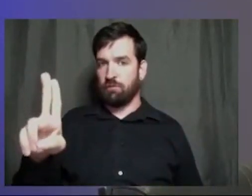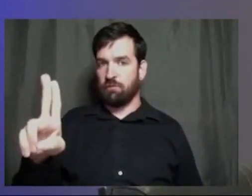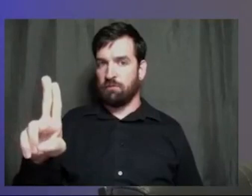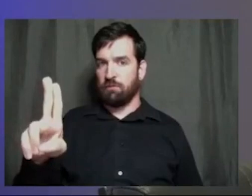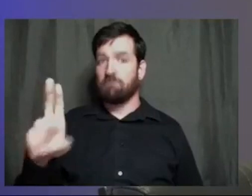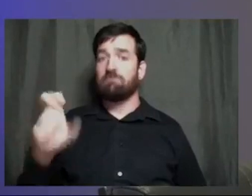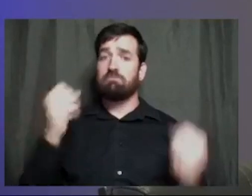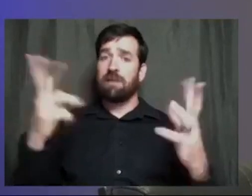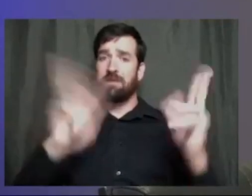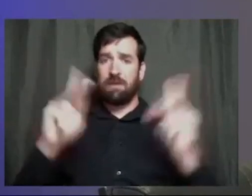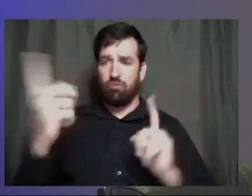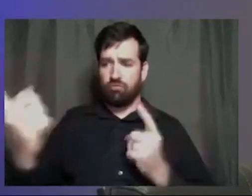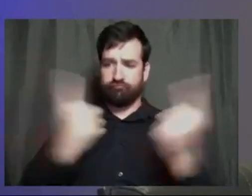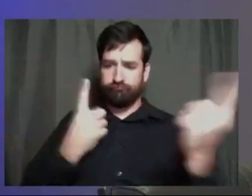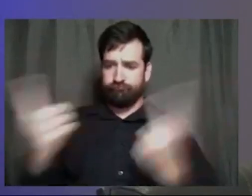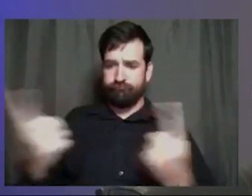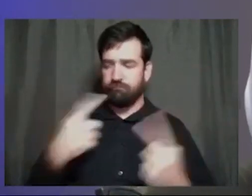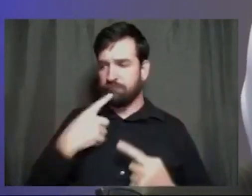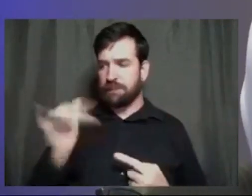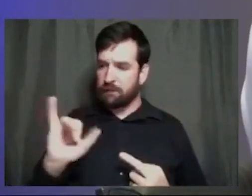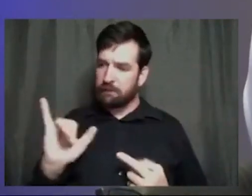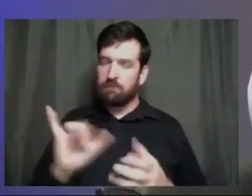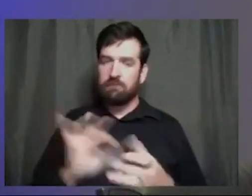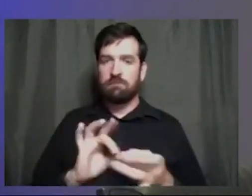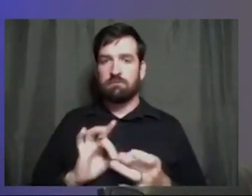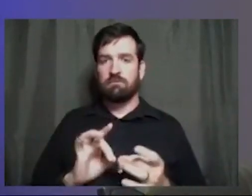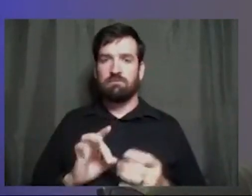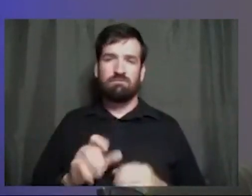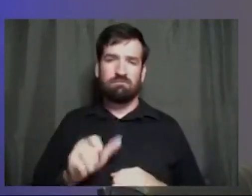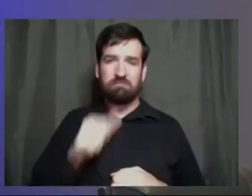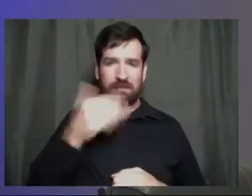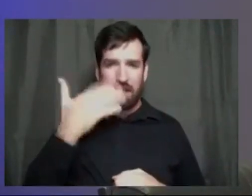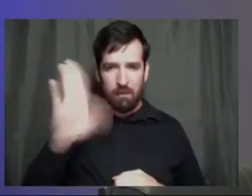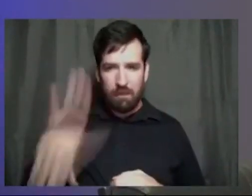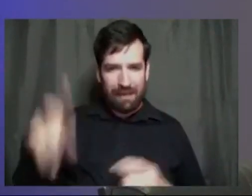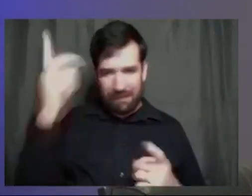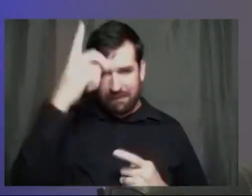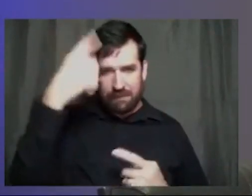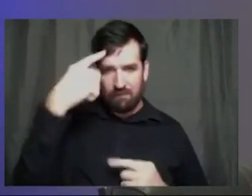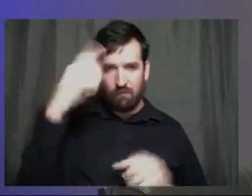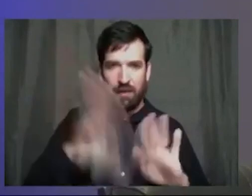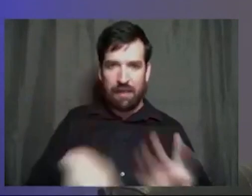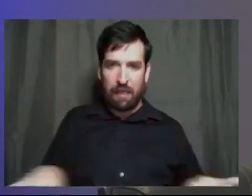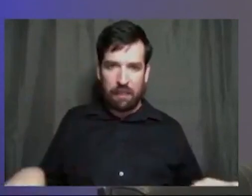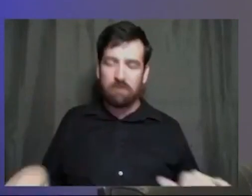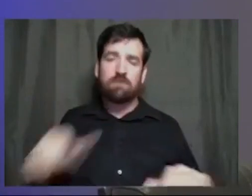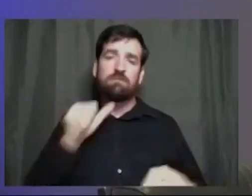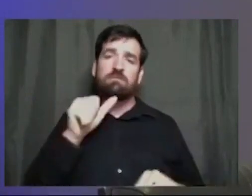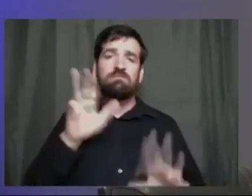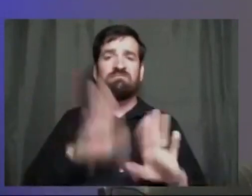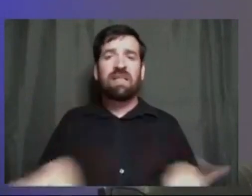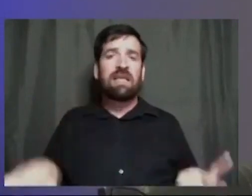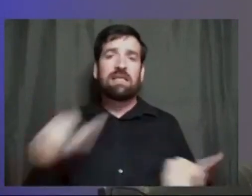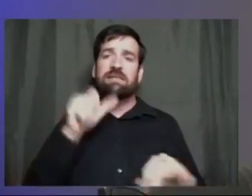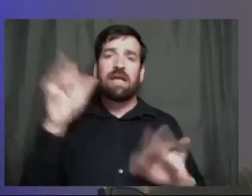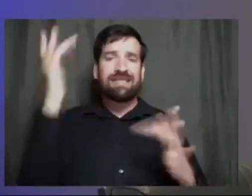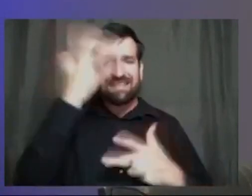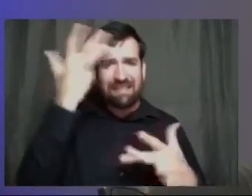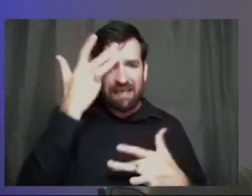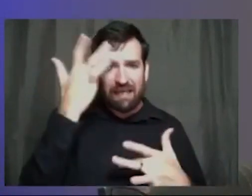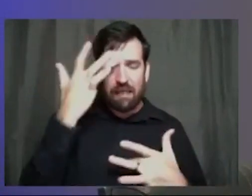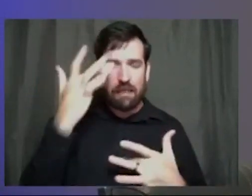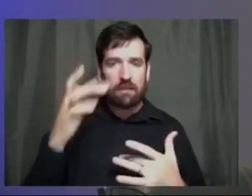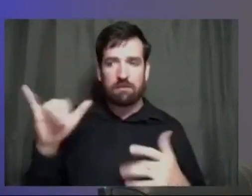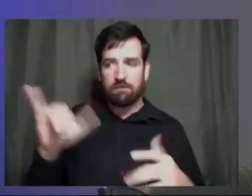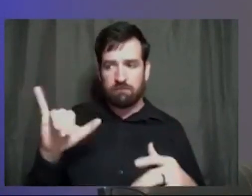back to me and said things like, well, but this isn't a very bad disease in kids, and kids don't get very sick. sick and this is like influenza. That's not true.